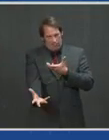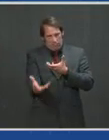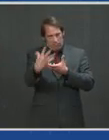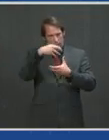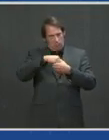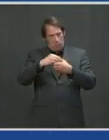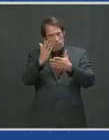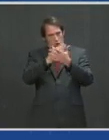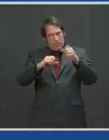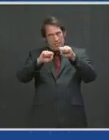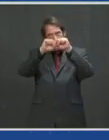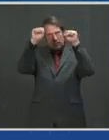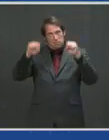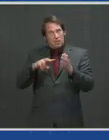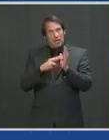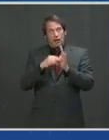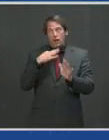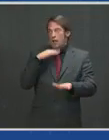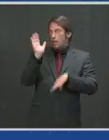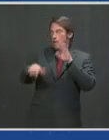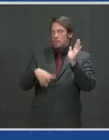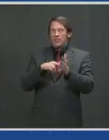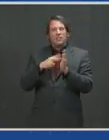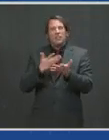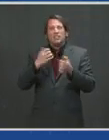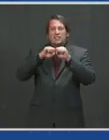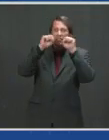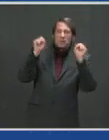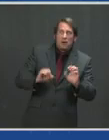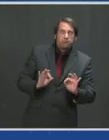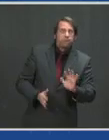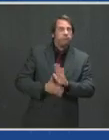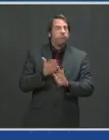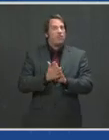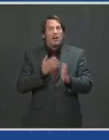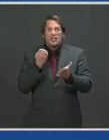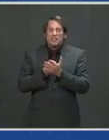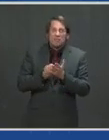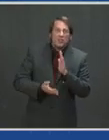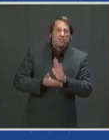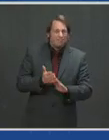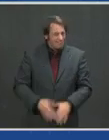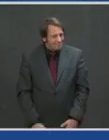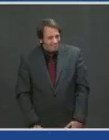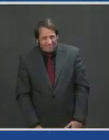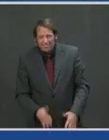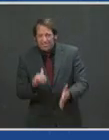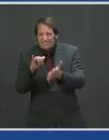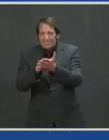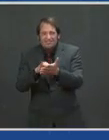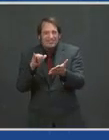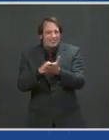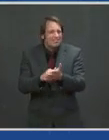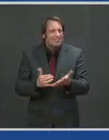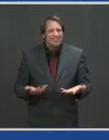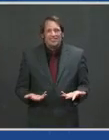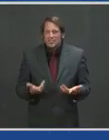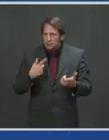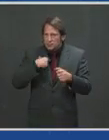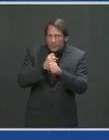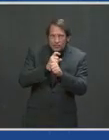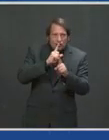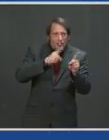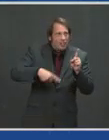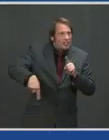a teacher or a child care worker if having clean drinking water, non-contaminated drinking